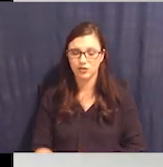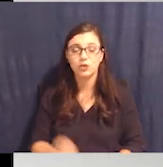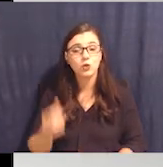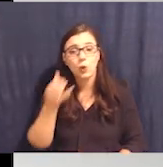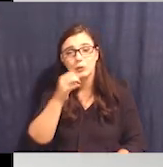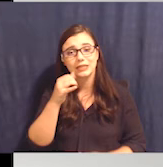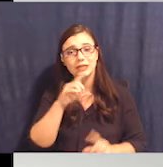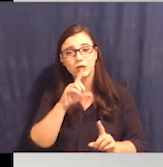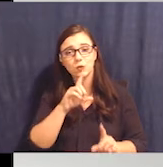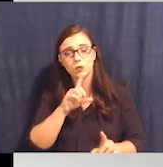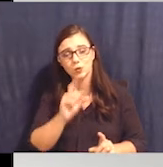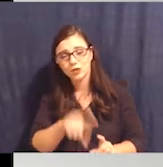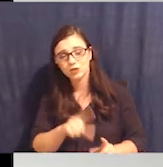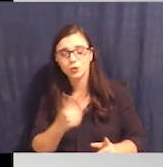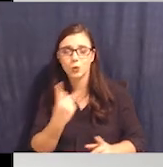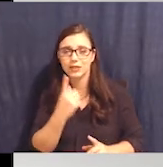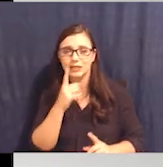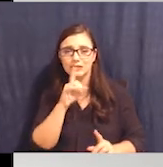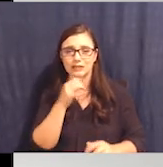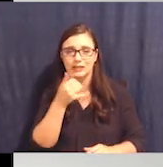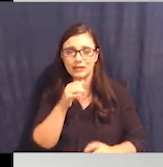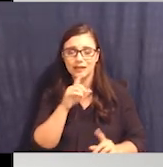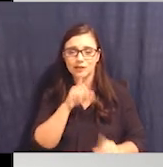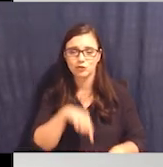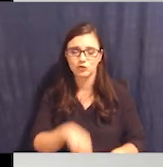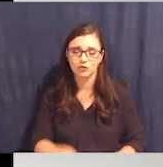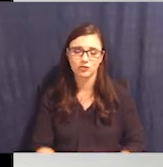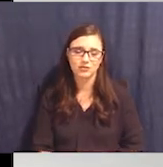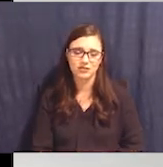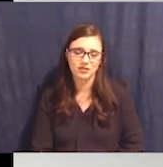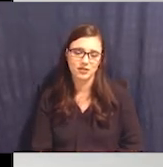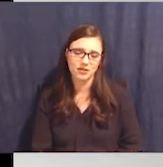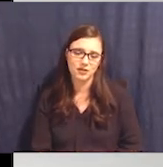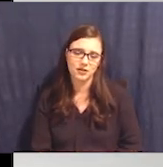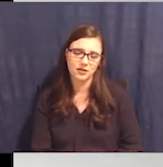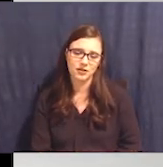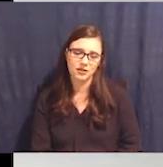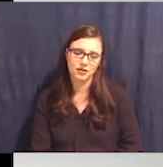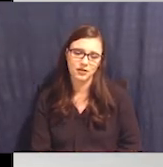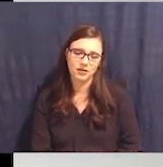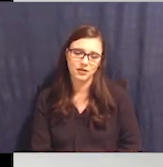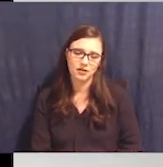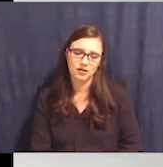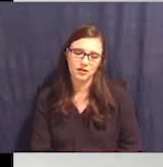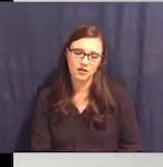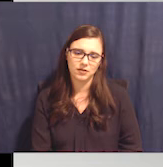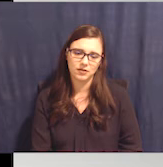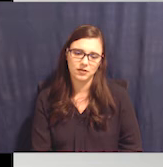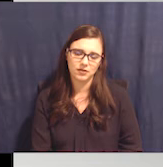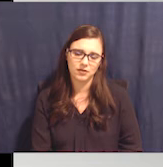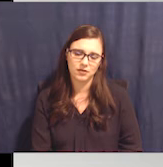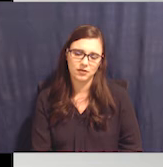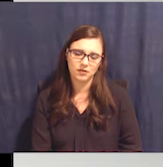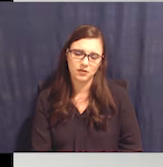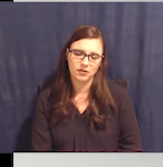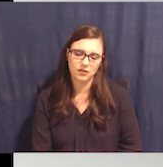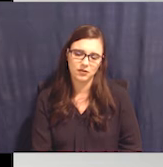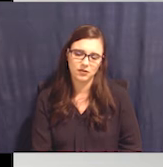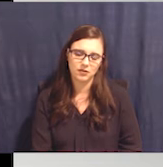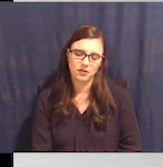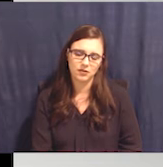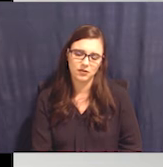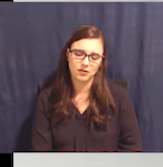There's no silly questions, only silly answers. SSI versus SSDI. Now, I understand SSDI